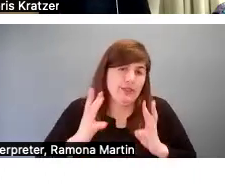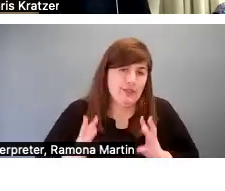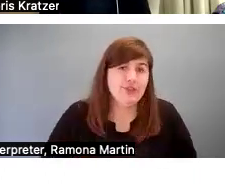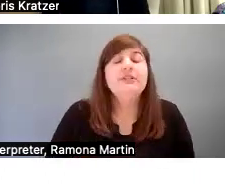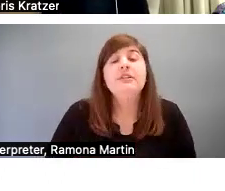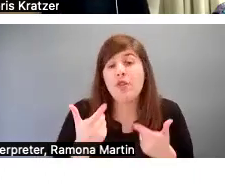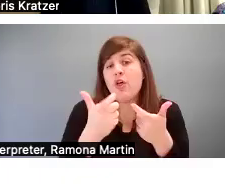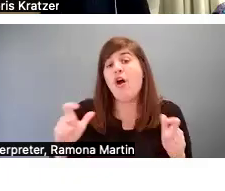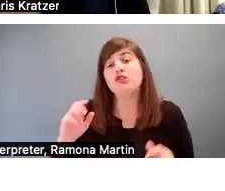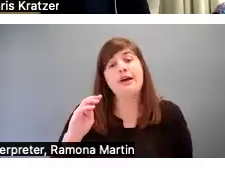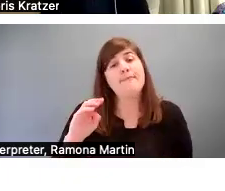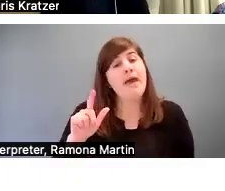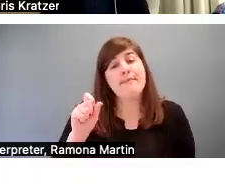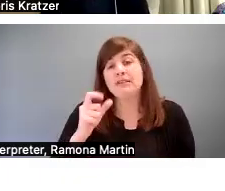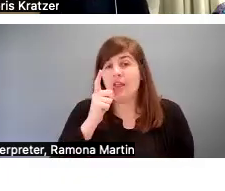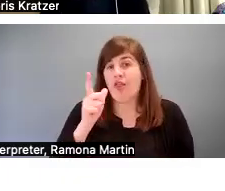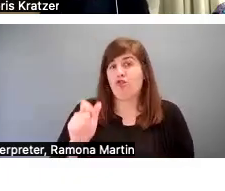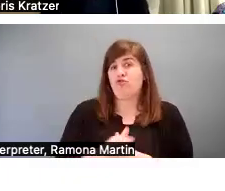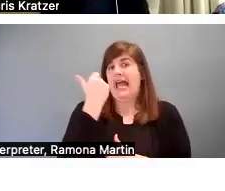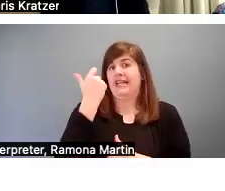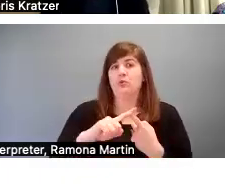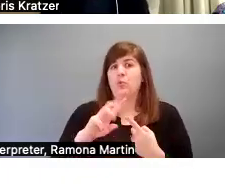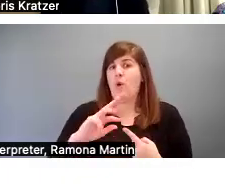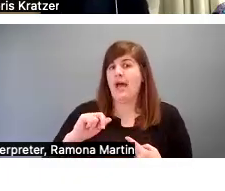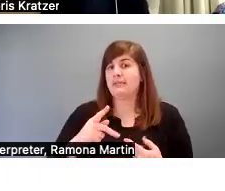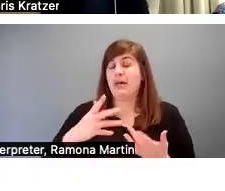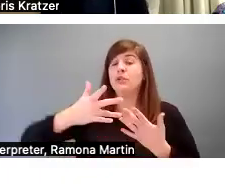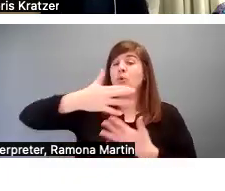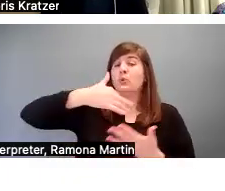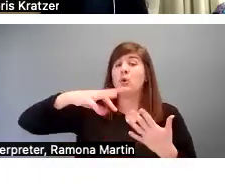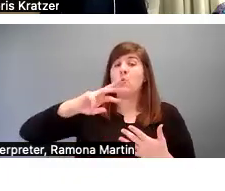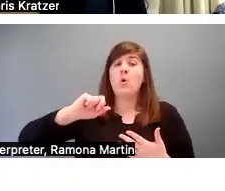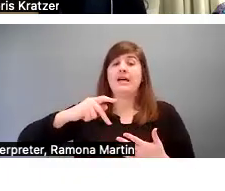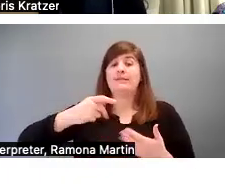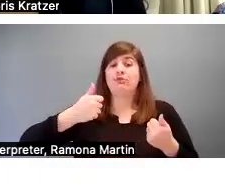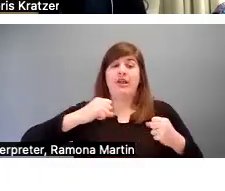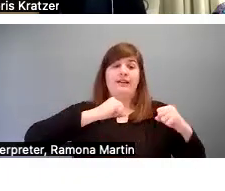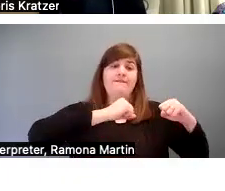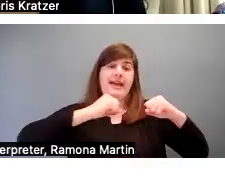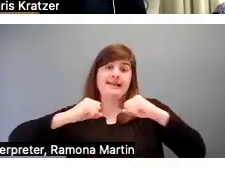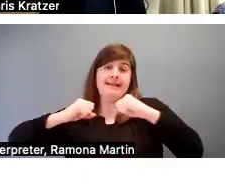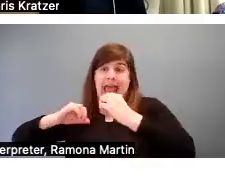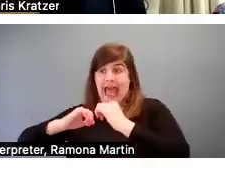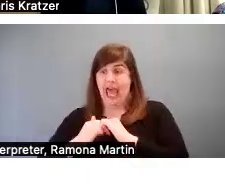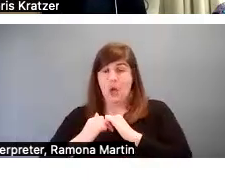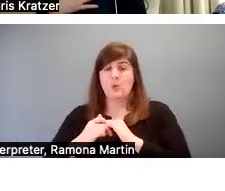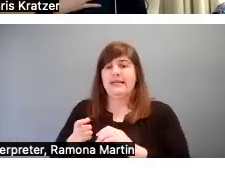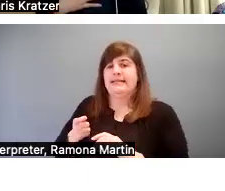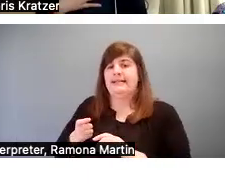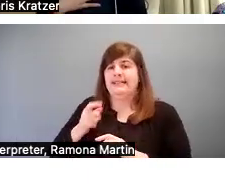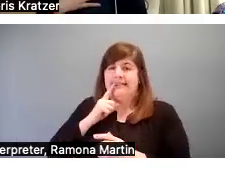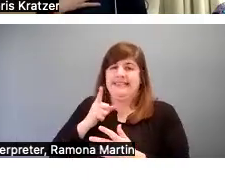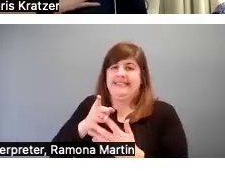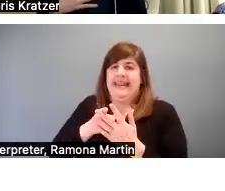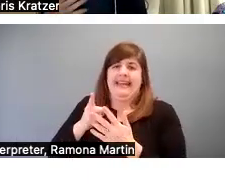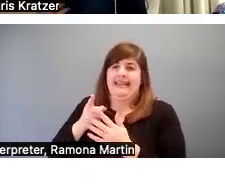Large mammals are a big threat to wasps, though social wasps evolved to defend their young by stinging. Unfortunately for